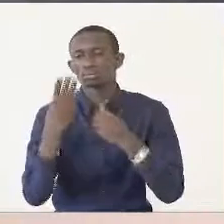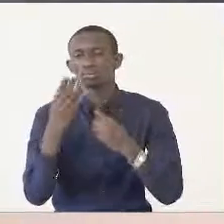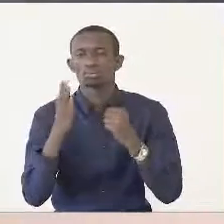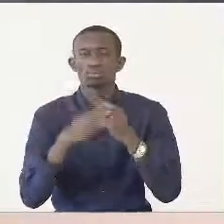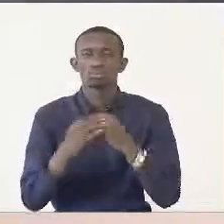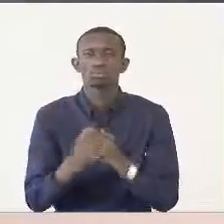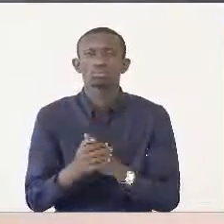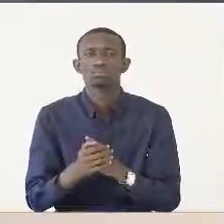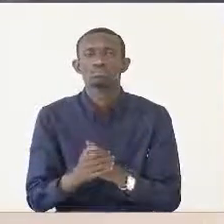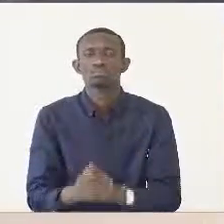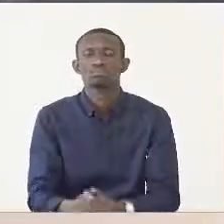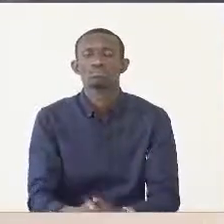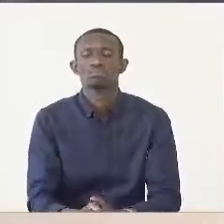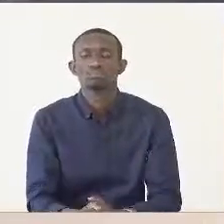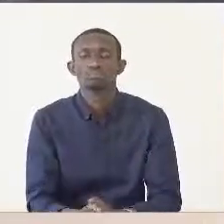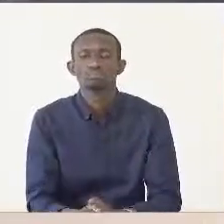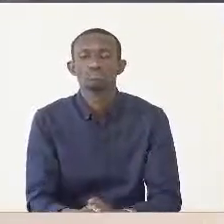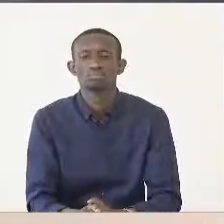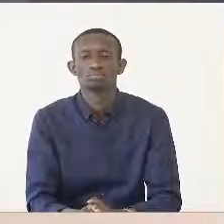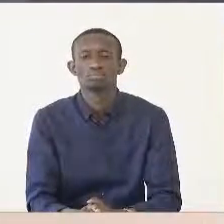29, minus 29,